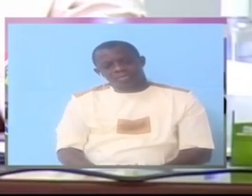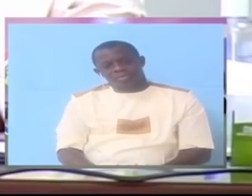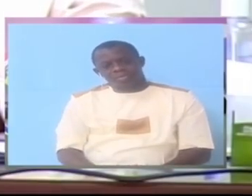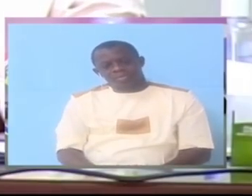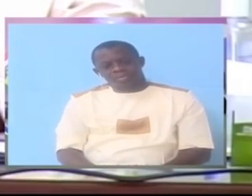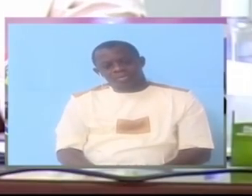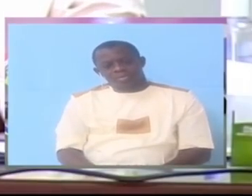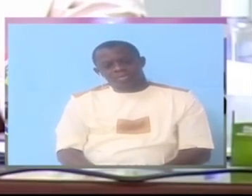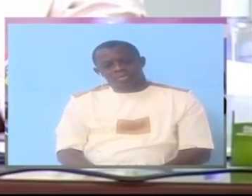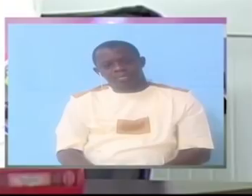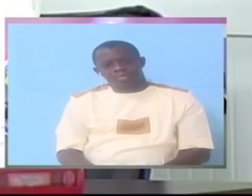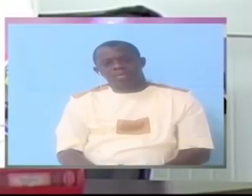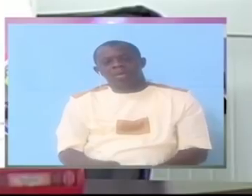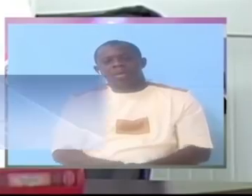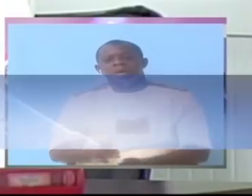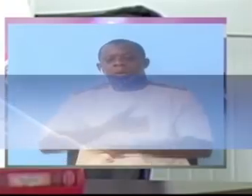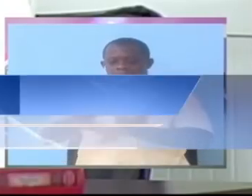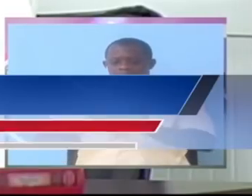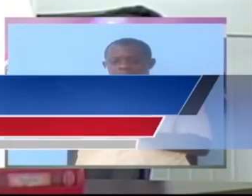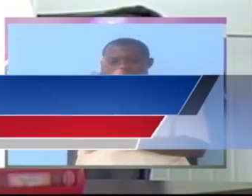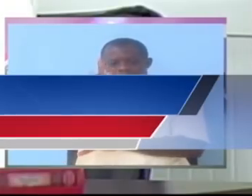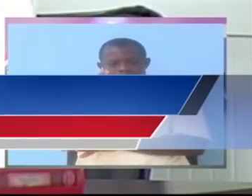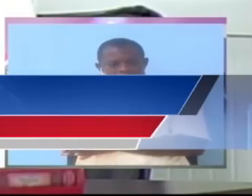this. At the Kairaba station,